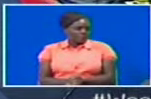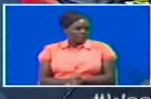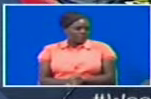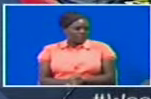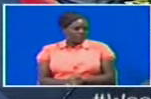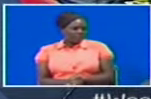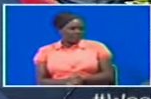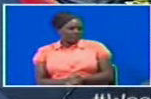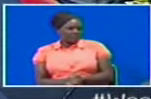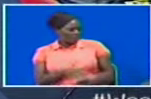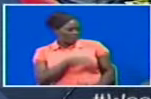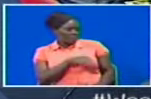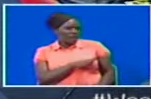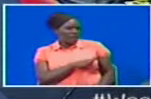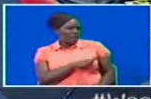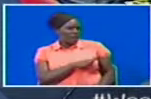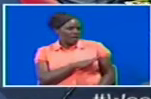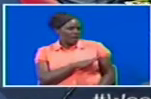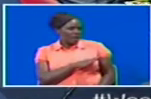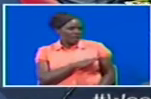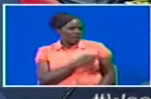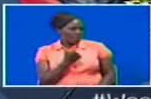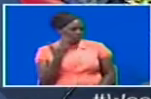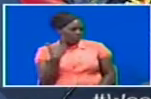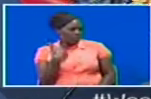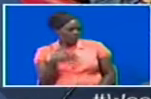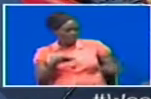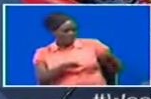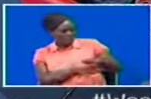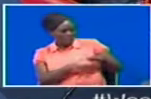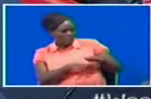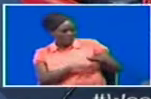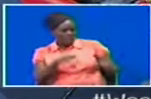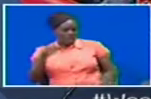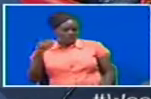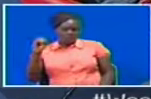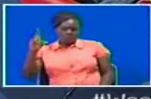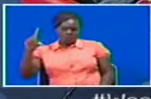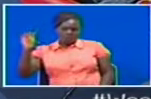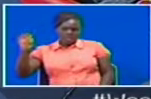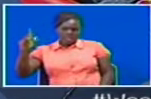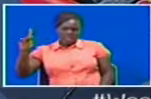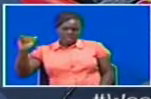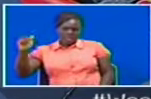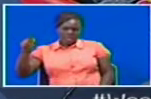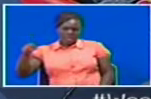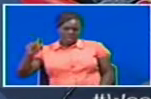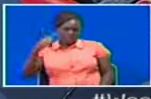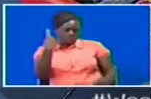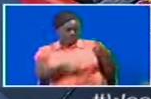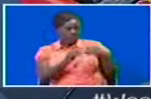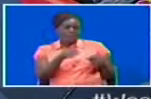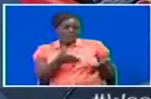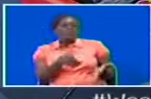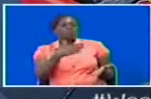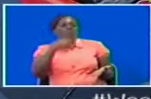Kaburu, you were on Professor Kiyiapi's ticket in 2013. You never made it. Now you want to